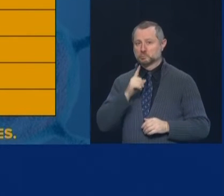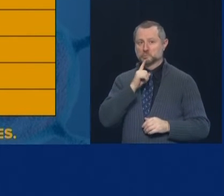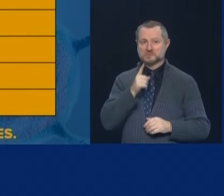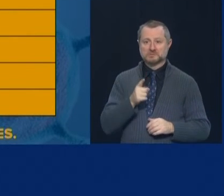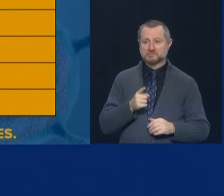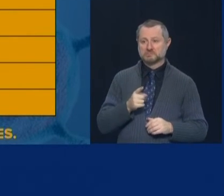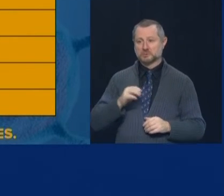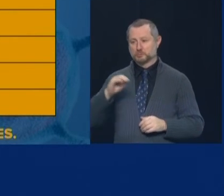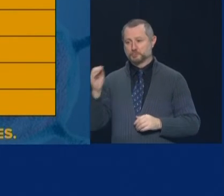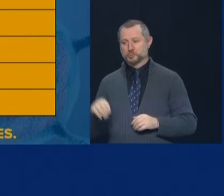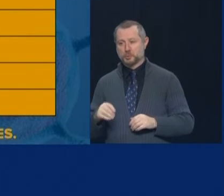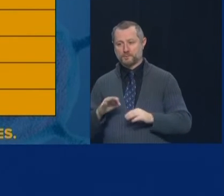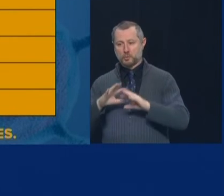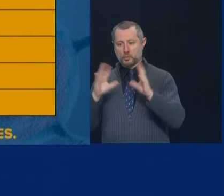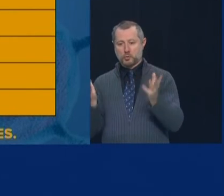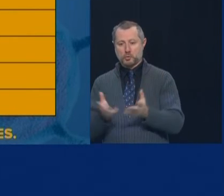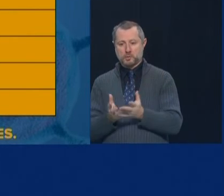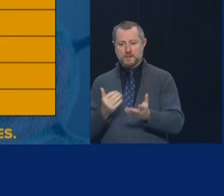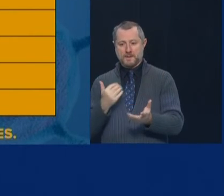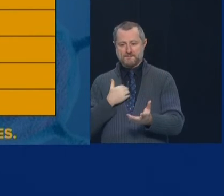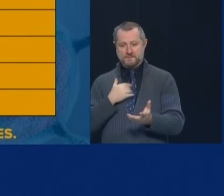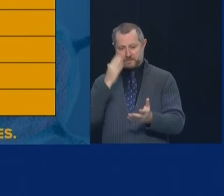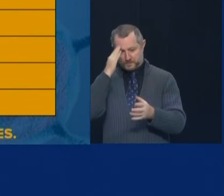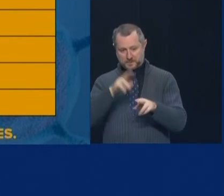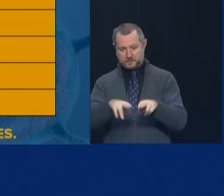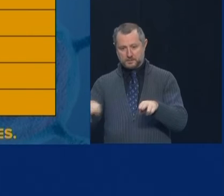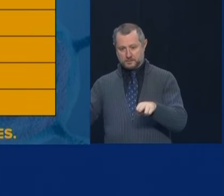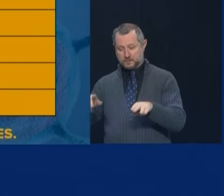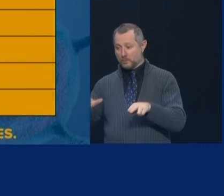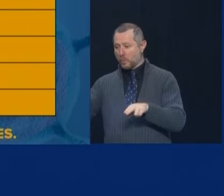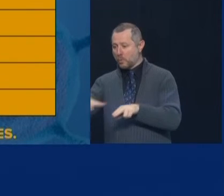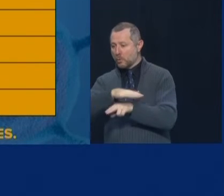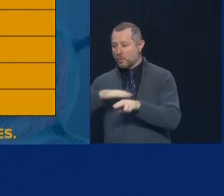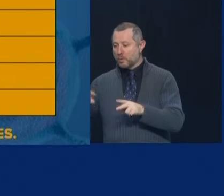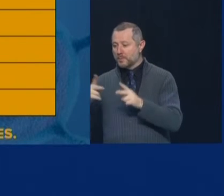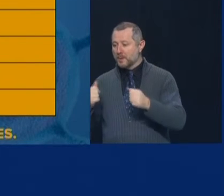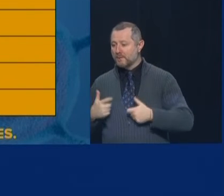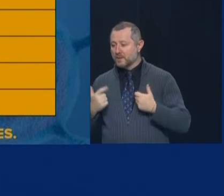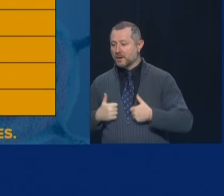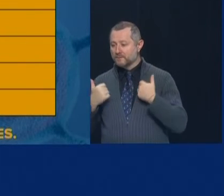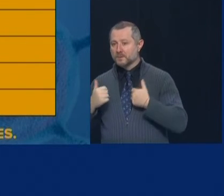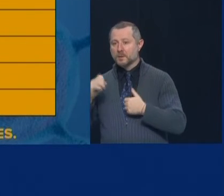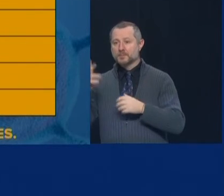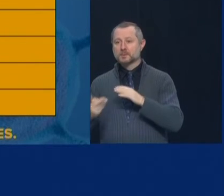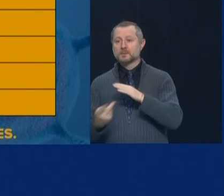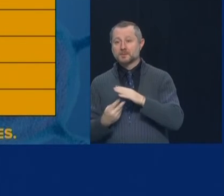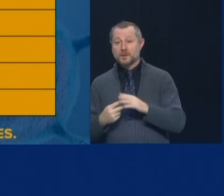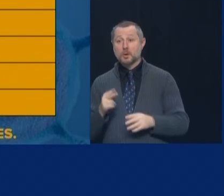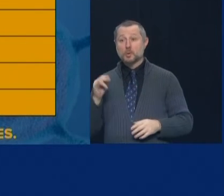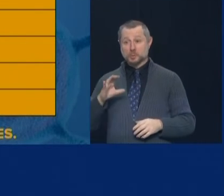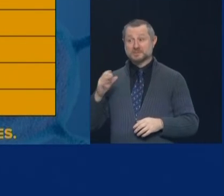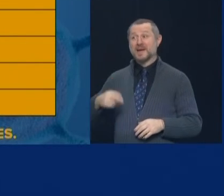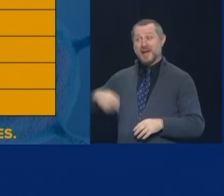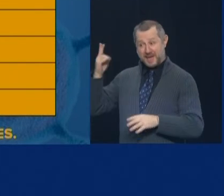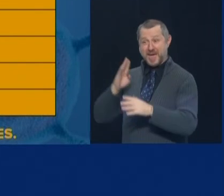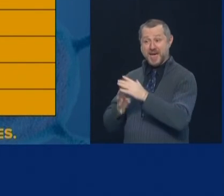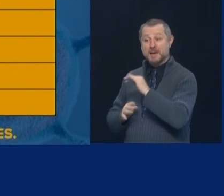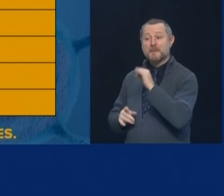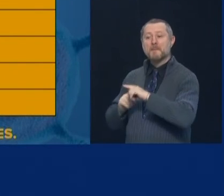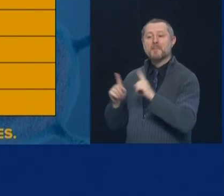population of the region. So New York City is up 600, yes, but New York City has many more hospital